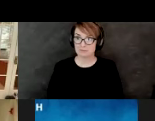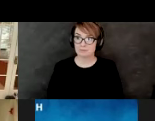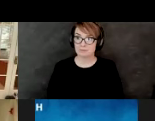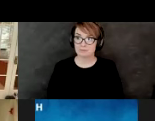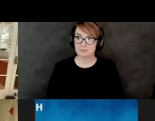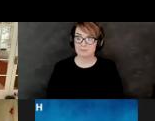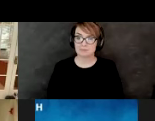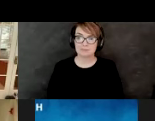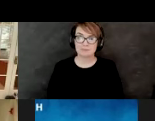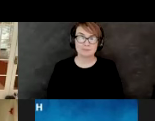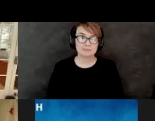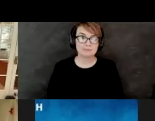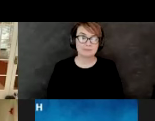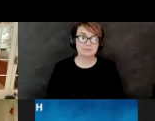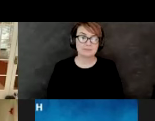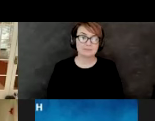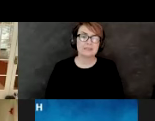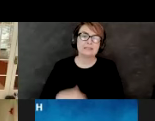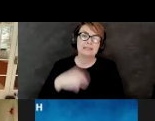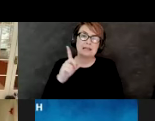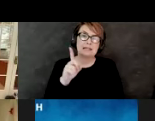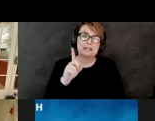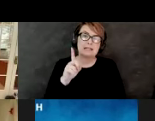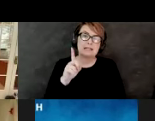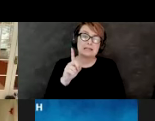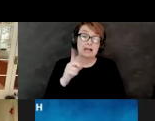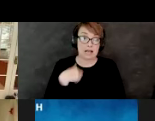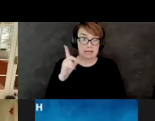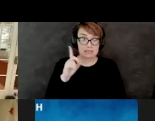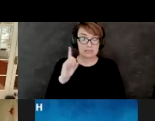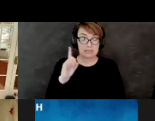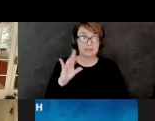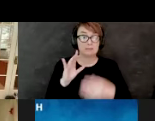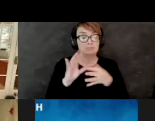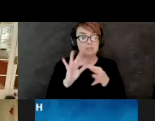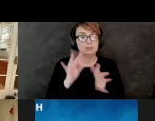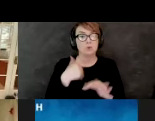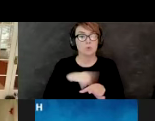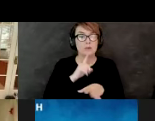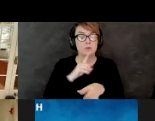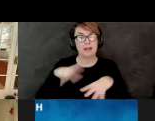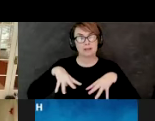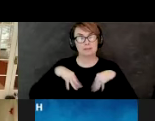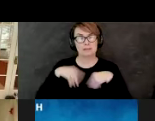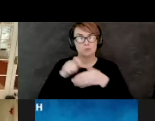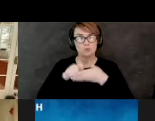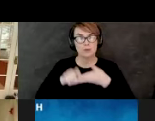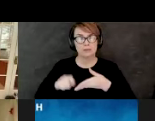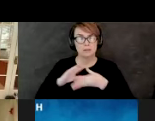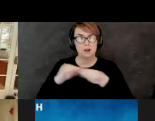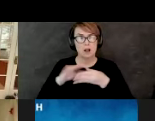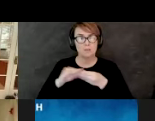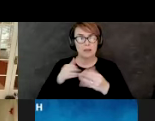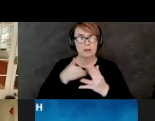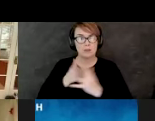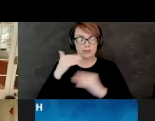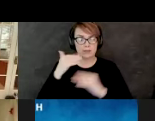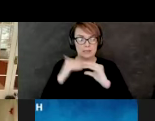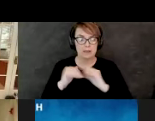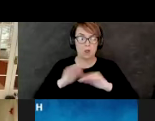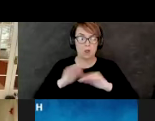I mentioned that we'll be taking written comment using an email address today. So this shows on the screen that